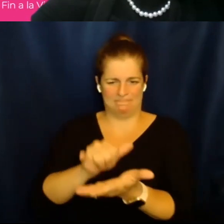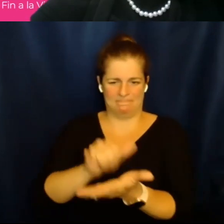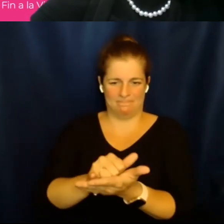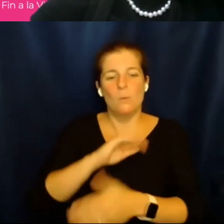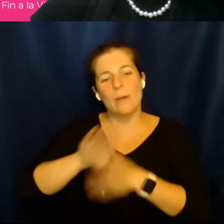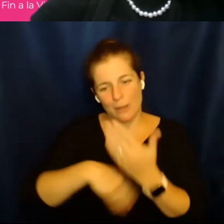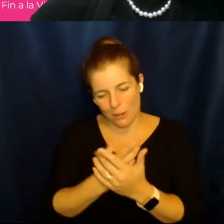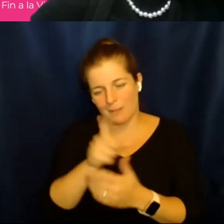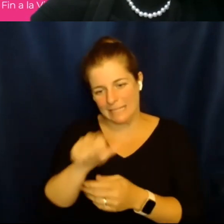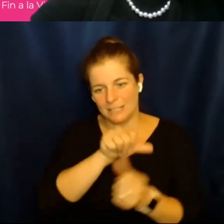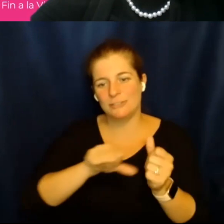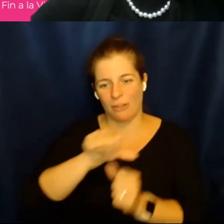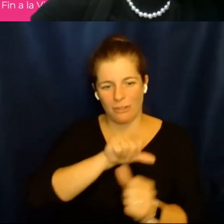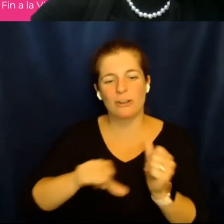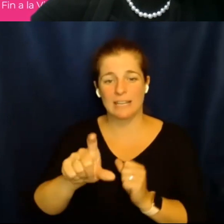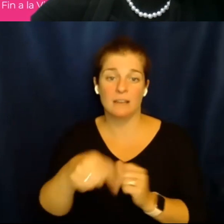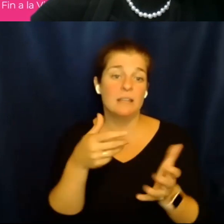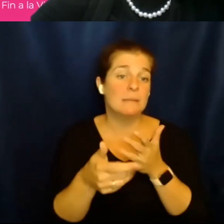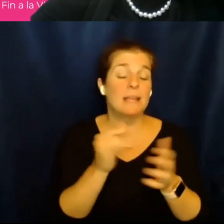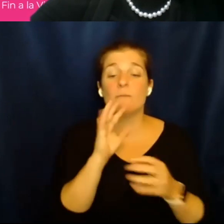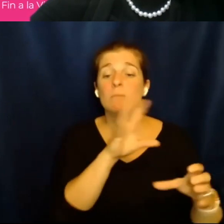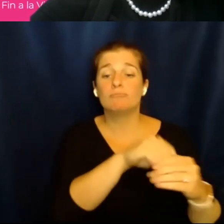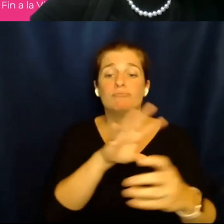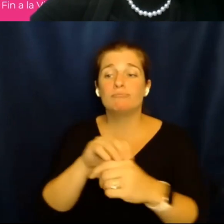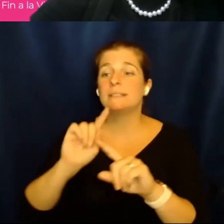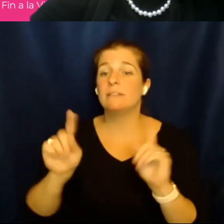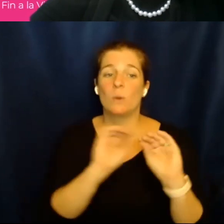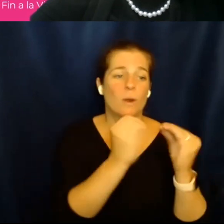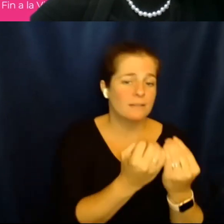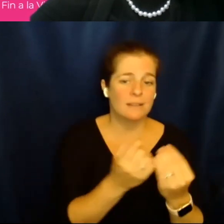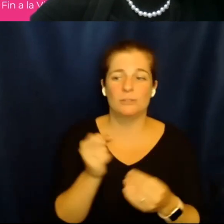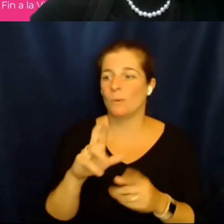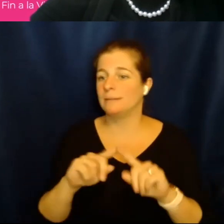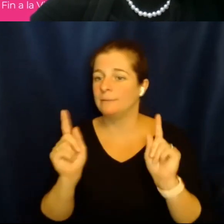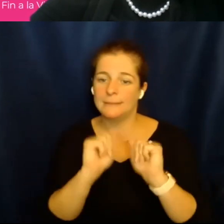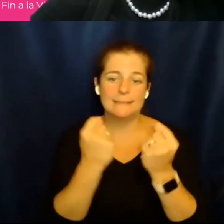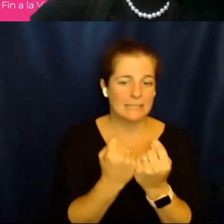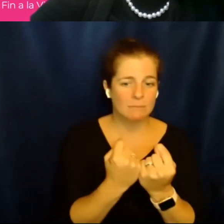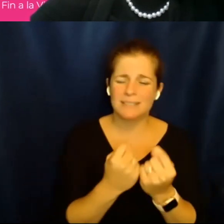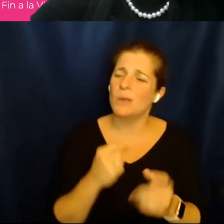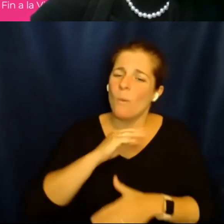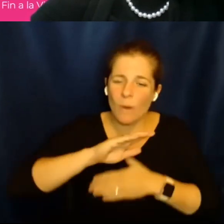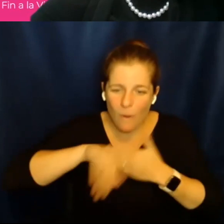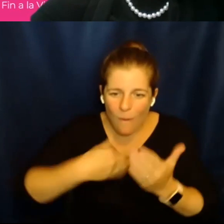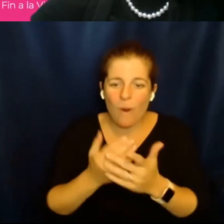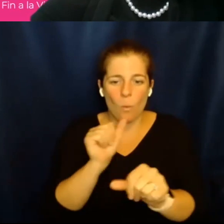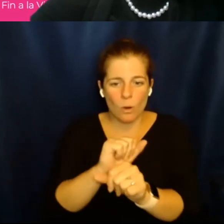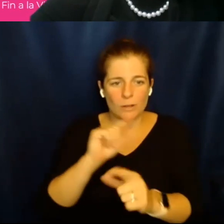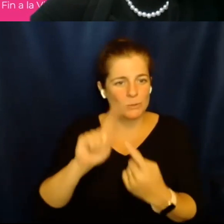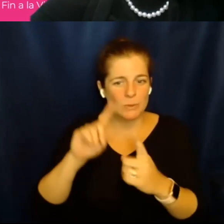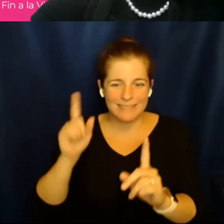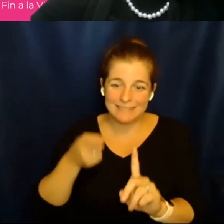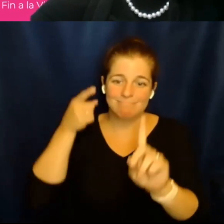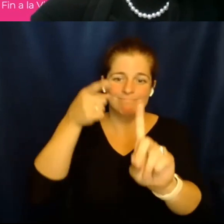whether we belong to different organizations or not, different teams. We're all working for the same thing, a free world,